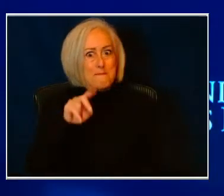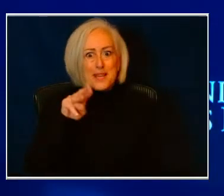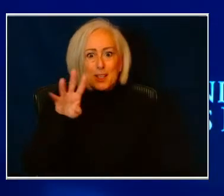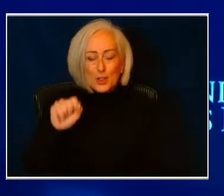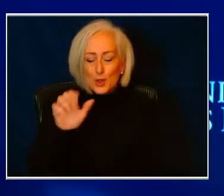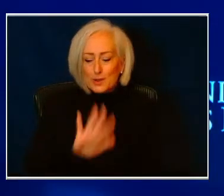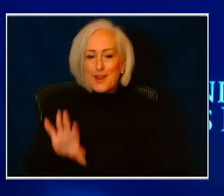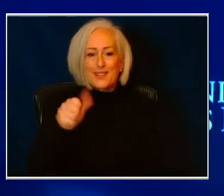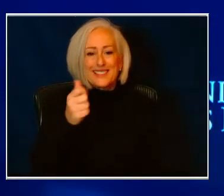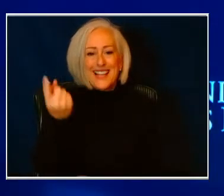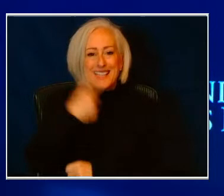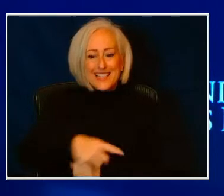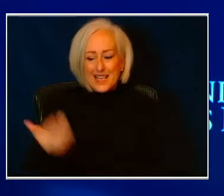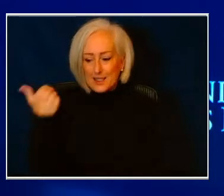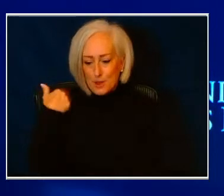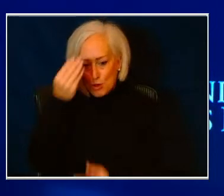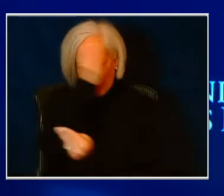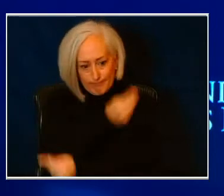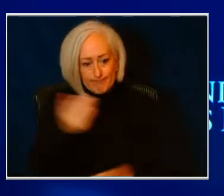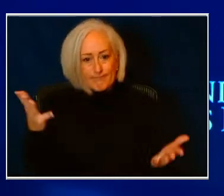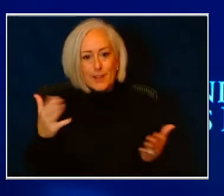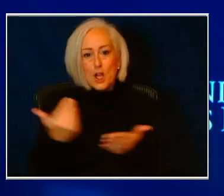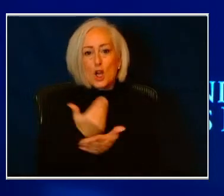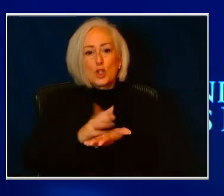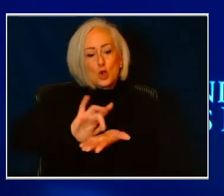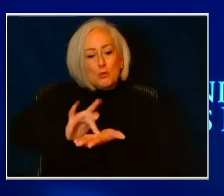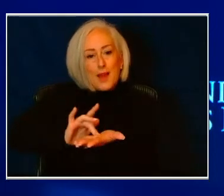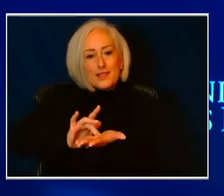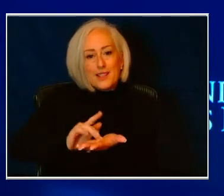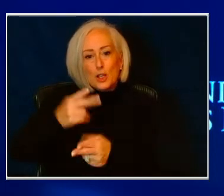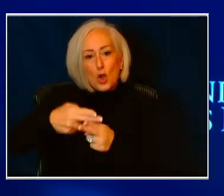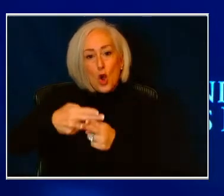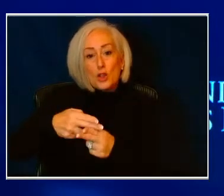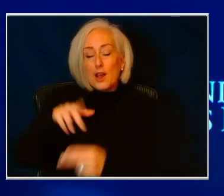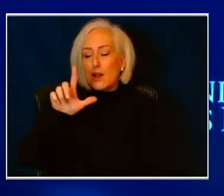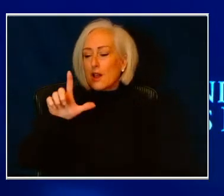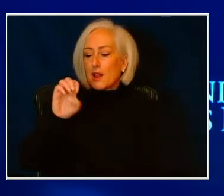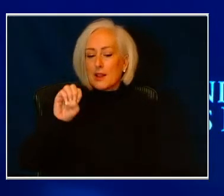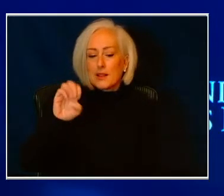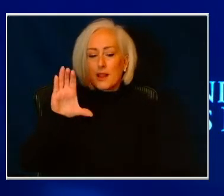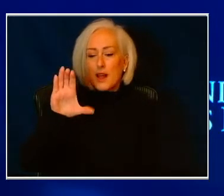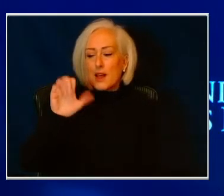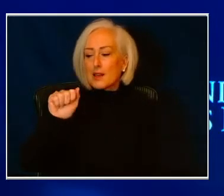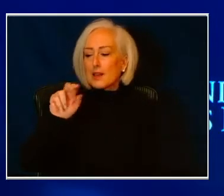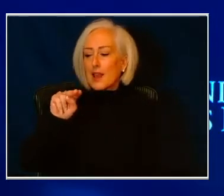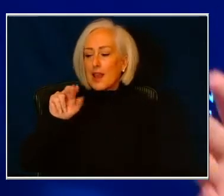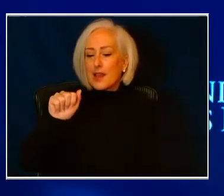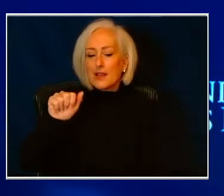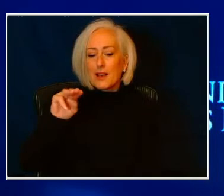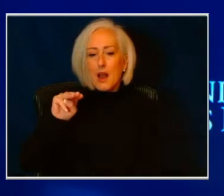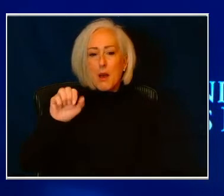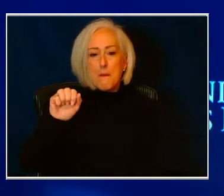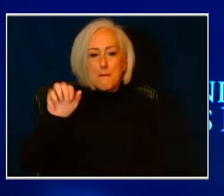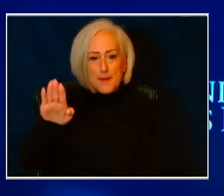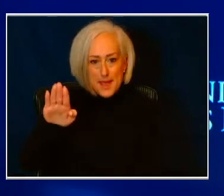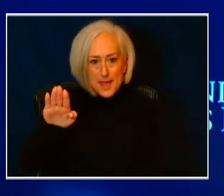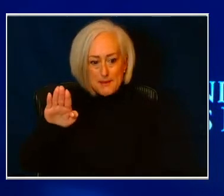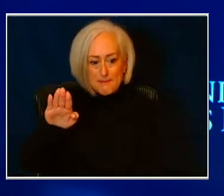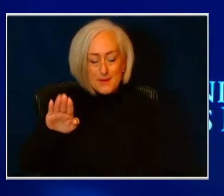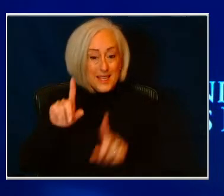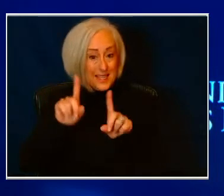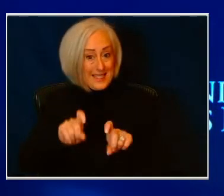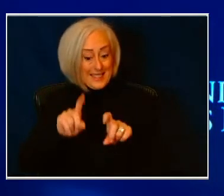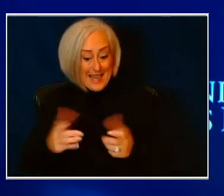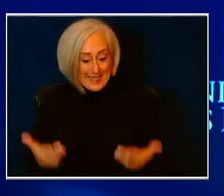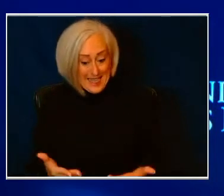ago. A new drug called lecanemab that we've been testing here, and it's been being tested all over the world, has shown